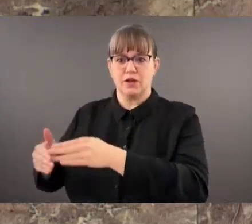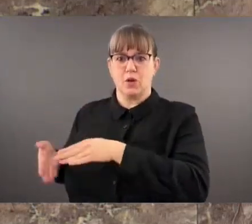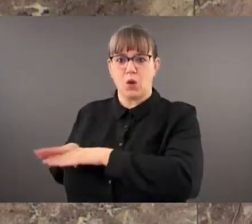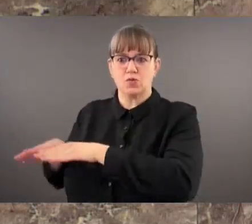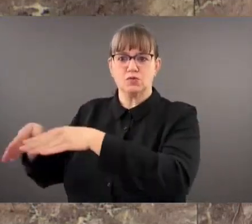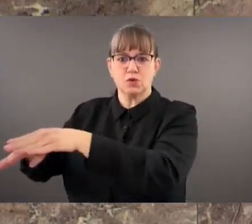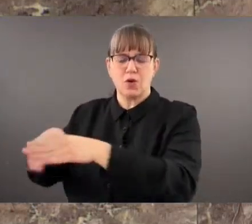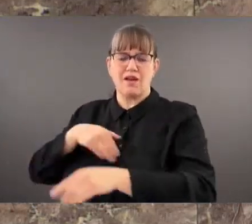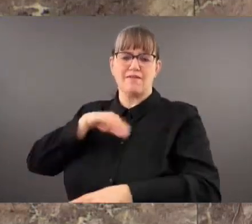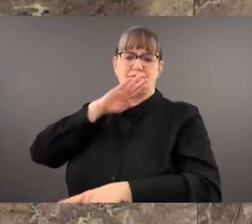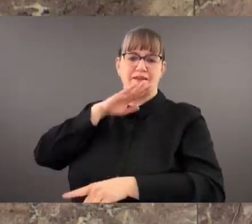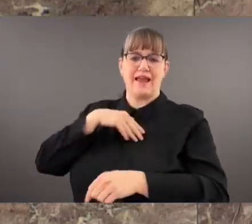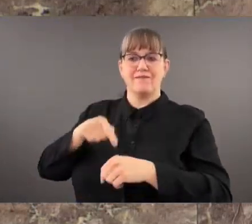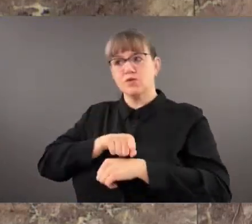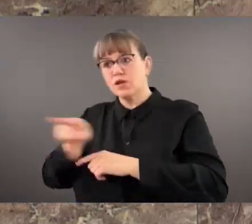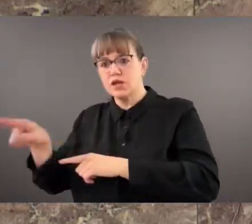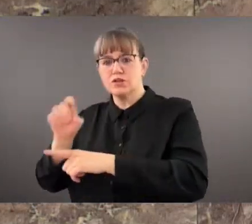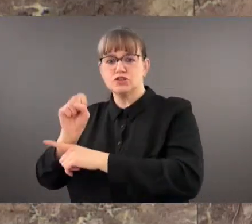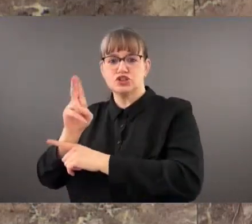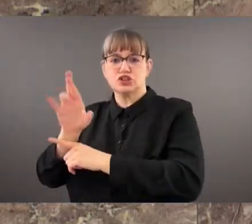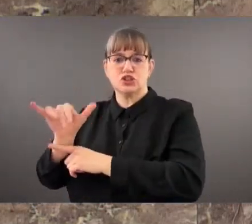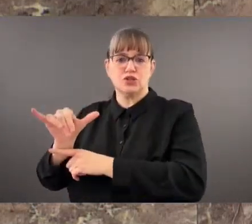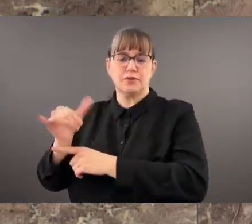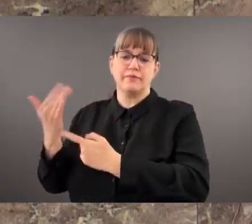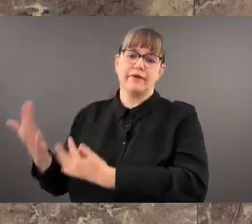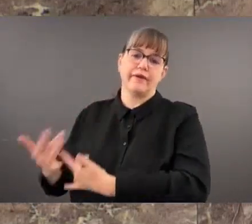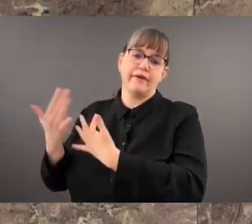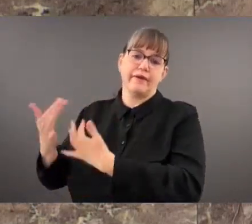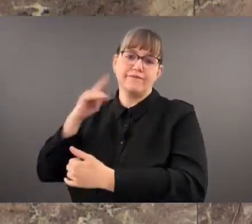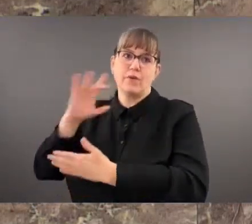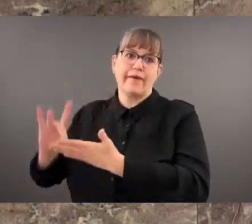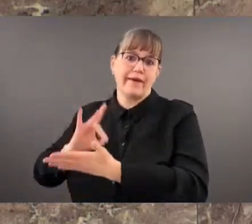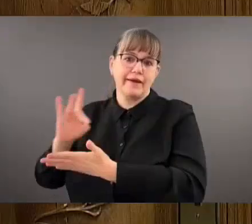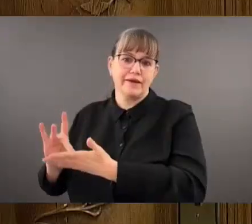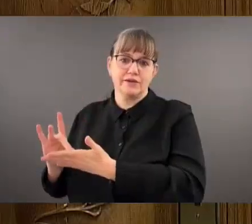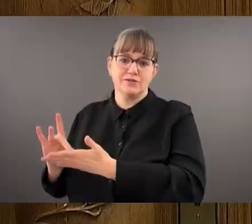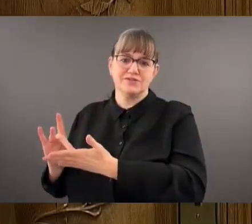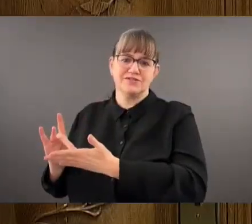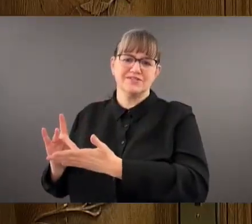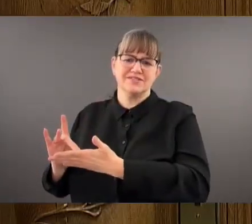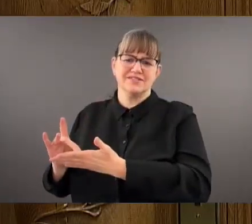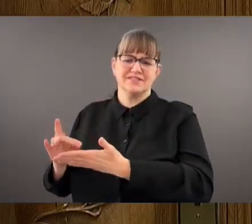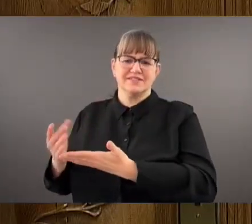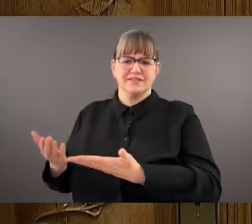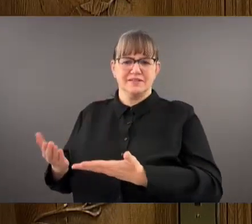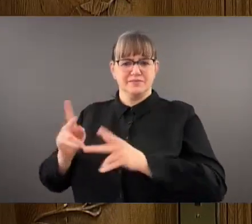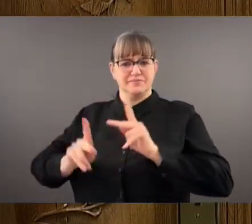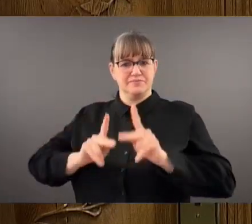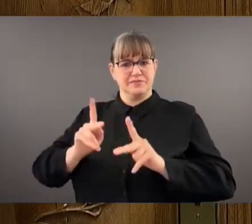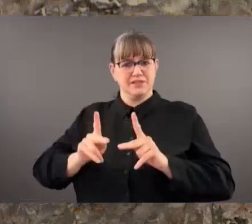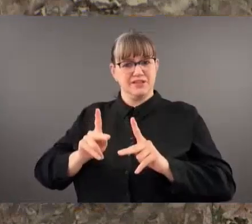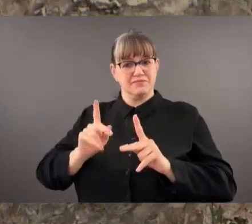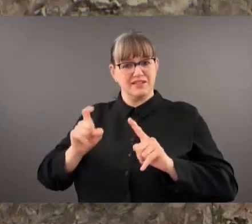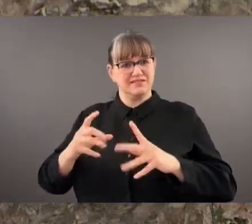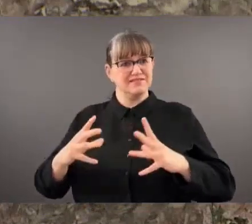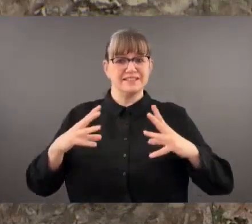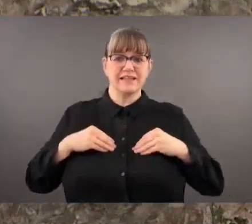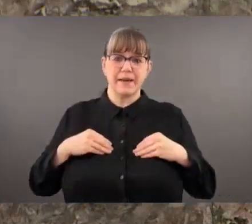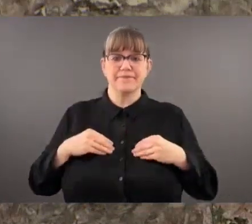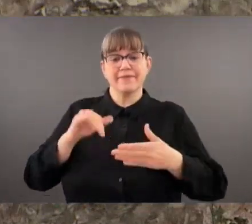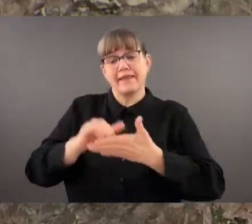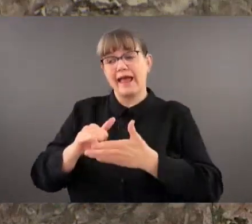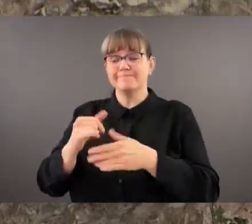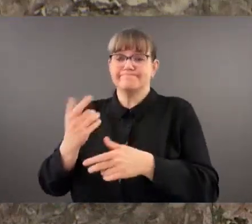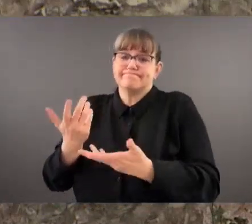residents supposed to accept that ER closures are the new normal? Minister. Thank you, Honourable Speaker, and thank you to the member